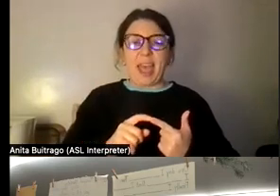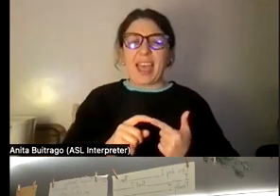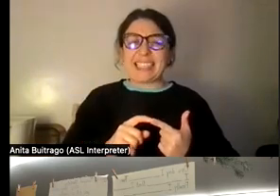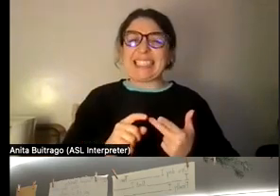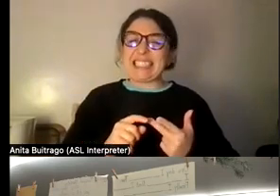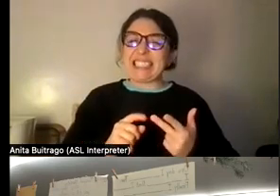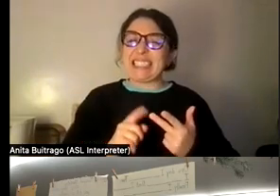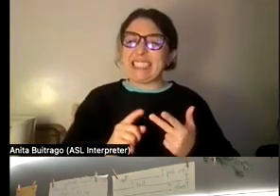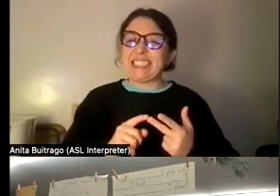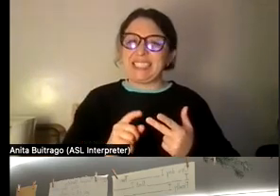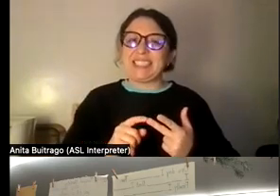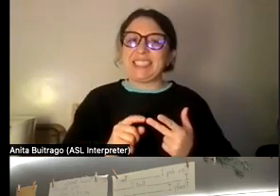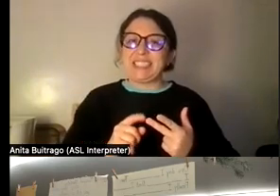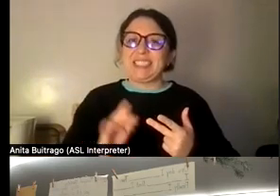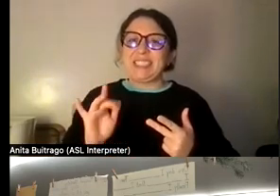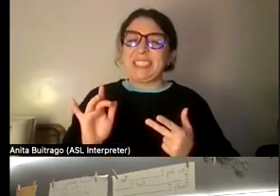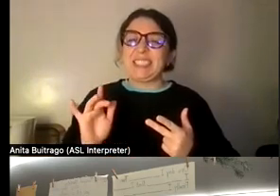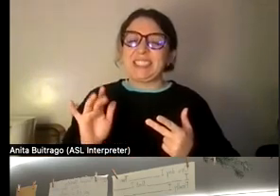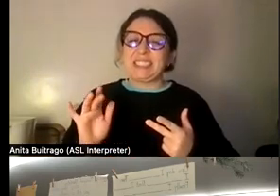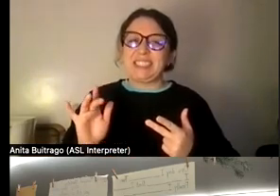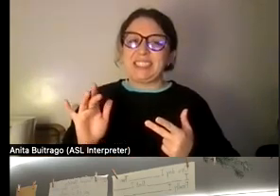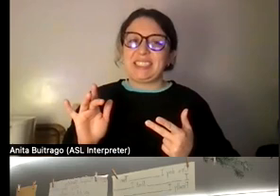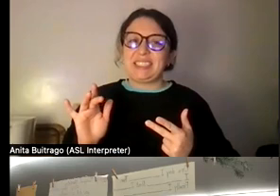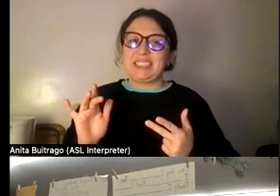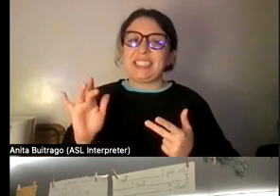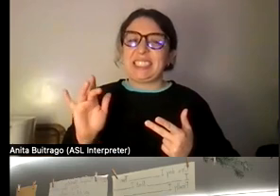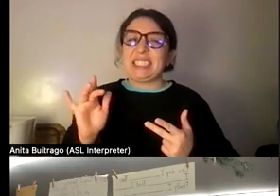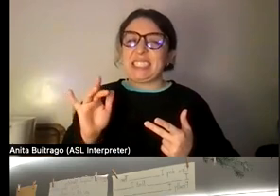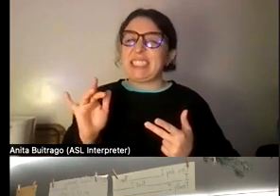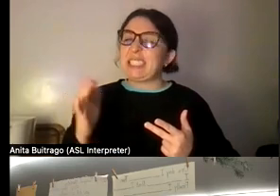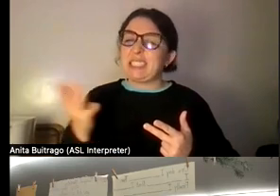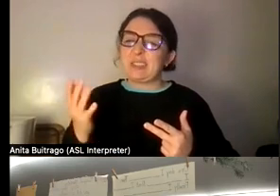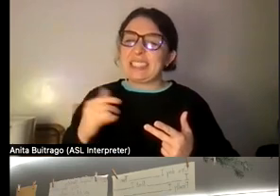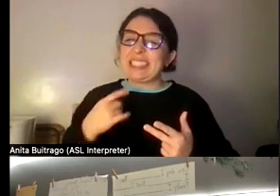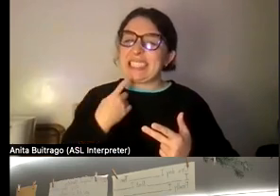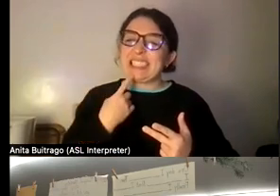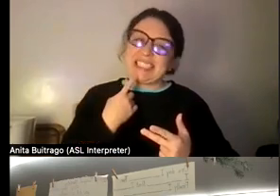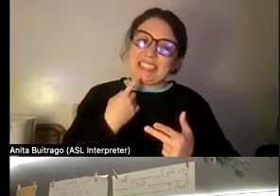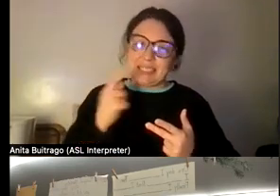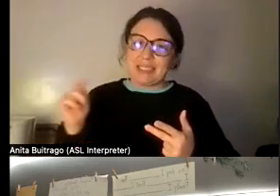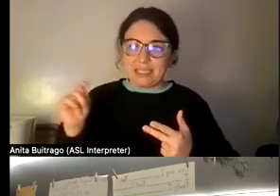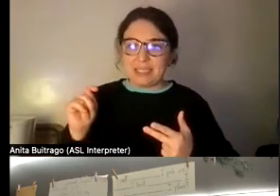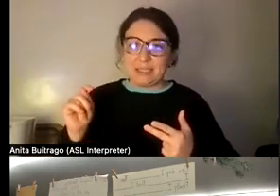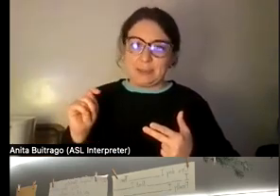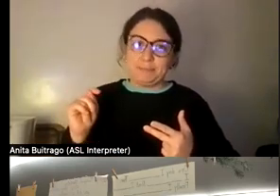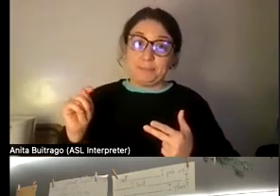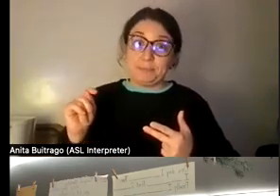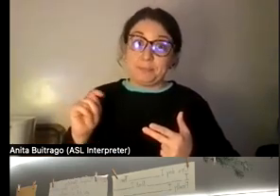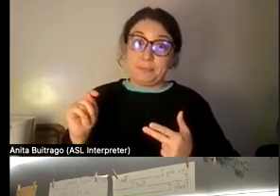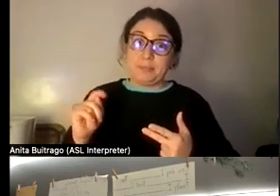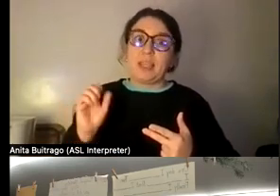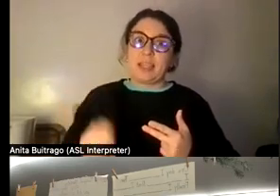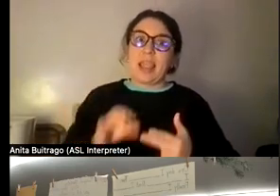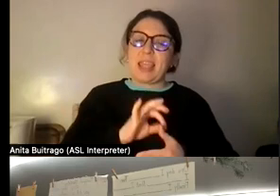tapping my middle finger. Which letter says T? So I'm gonna write that down, and then they can count it again and say